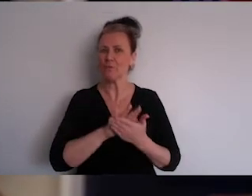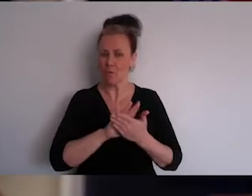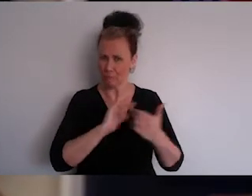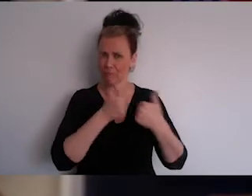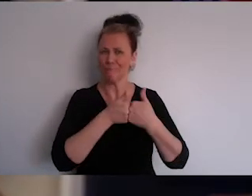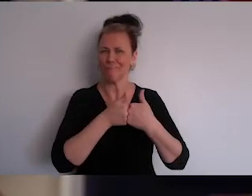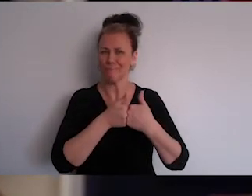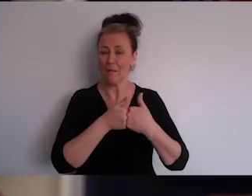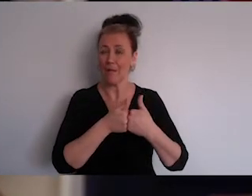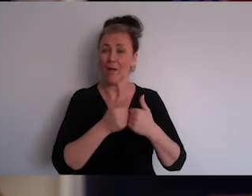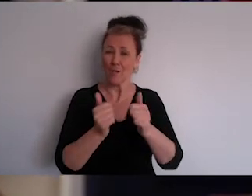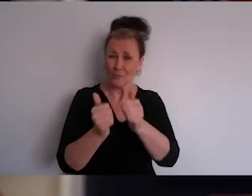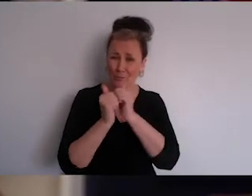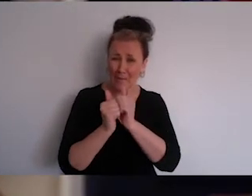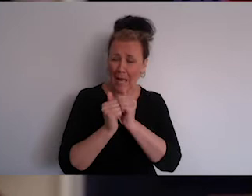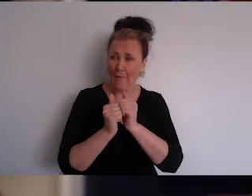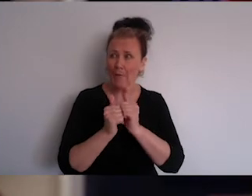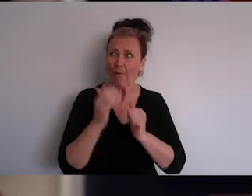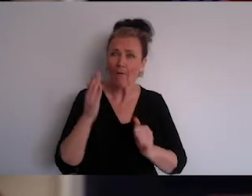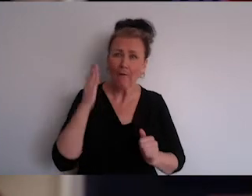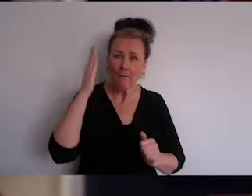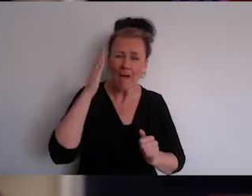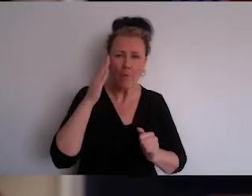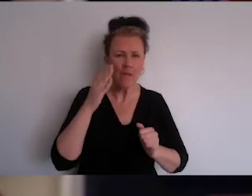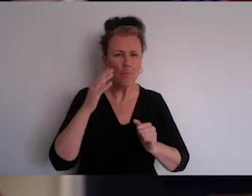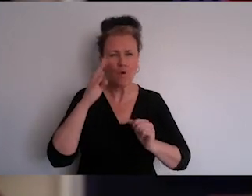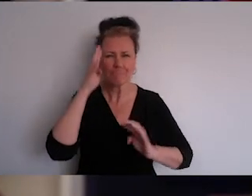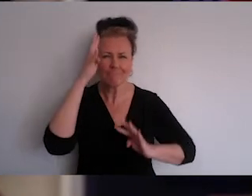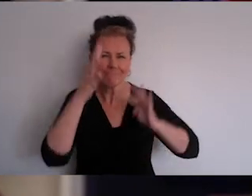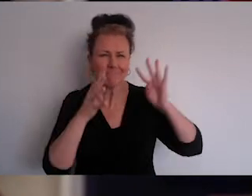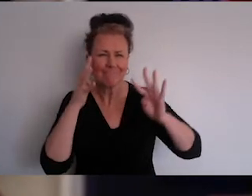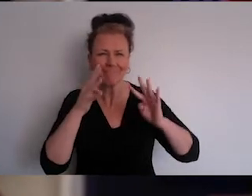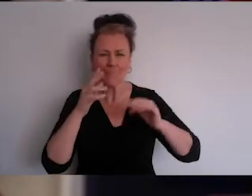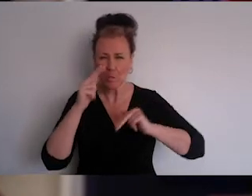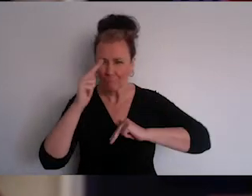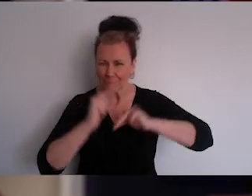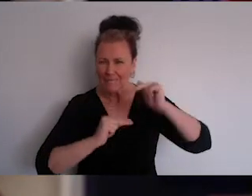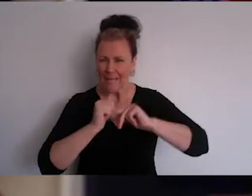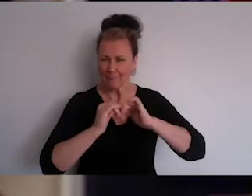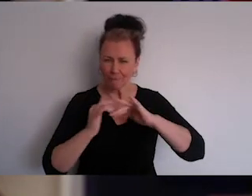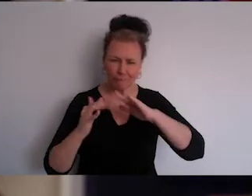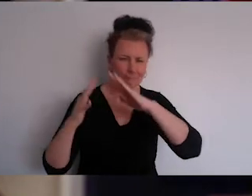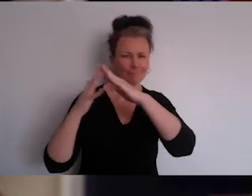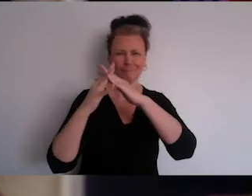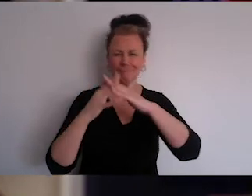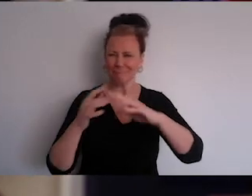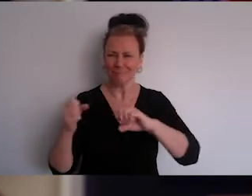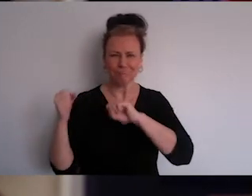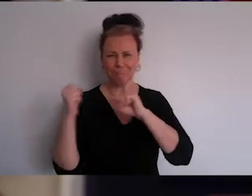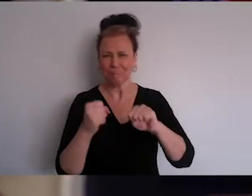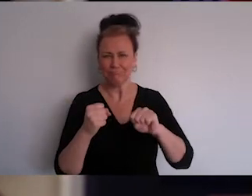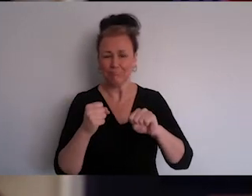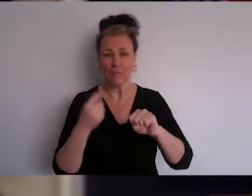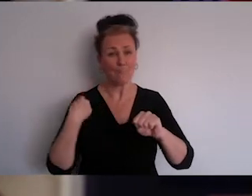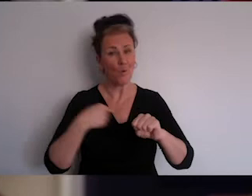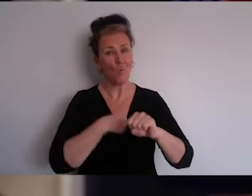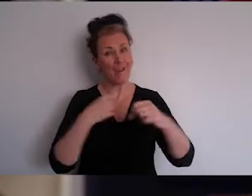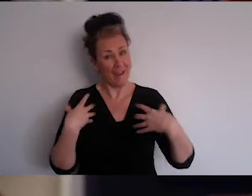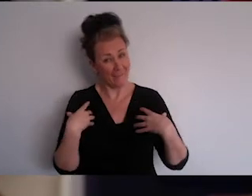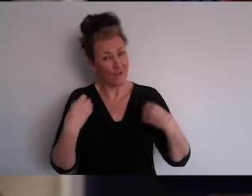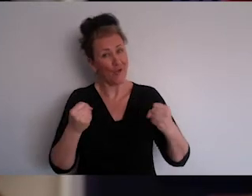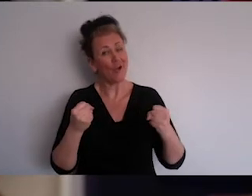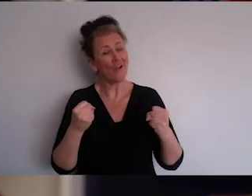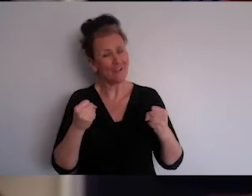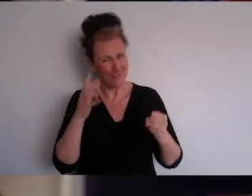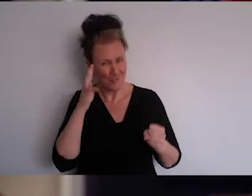Together, we will rebuild and reimagine what our schools and classrooms could be, if only we have the courage